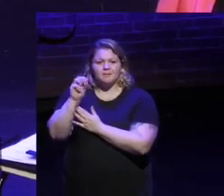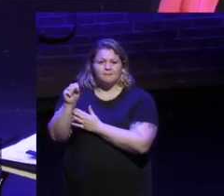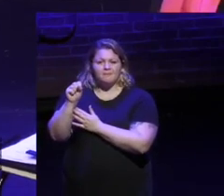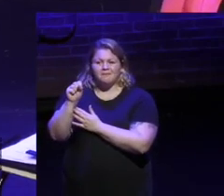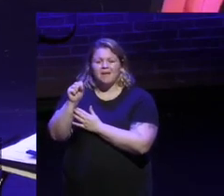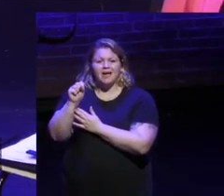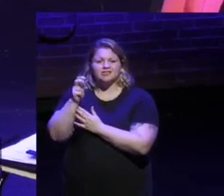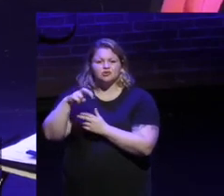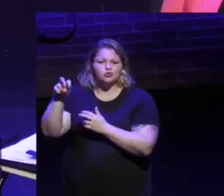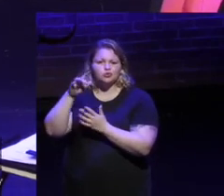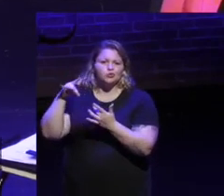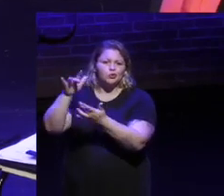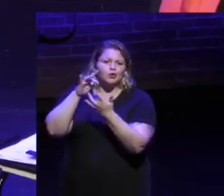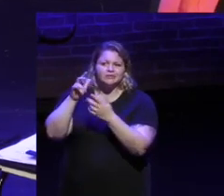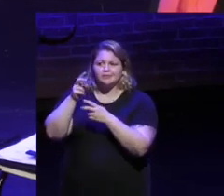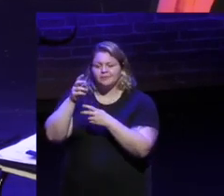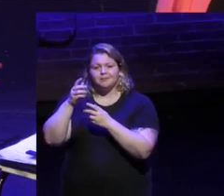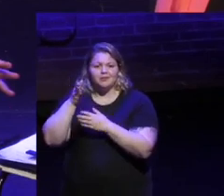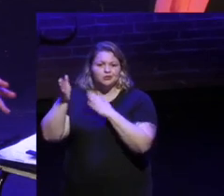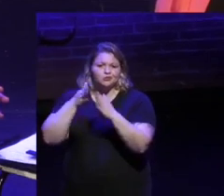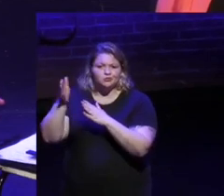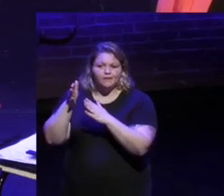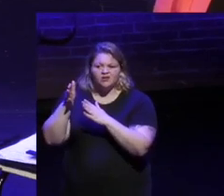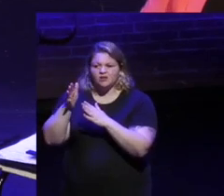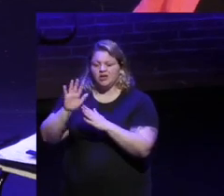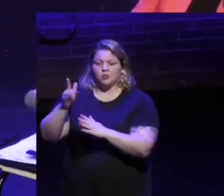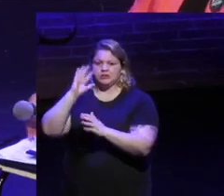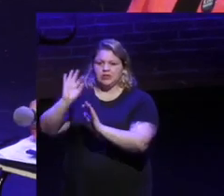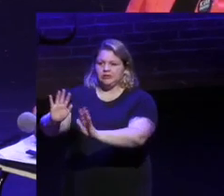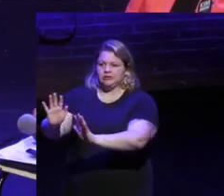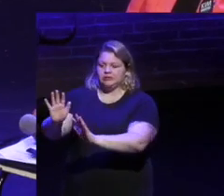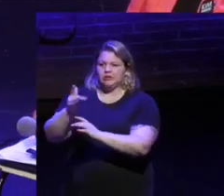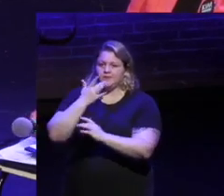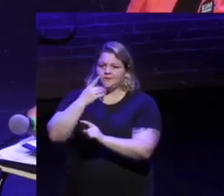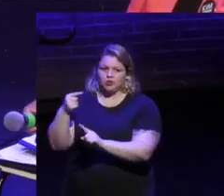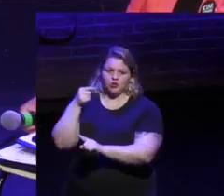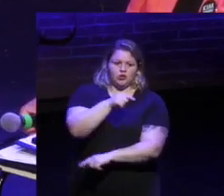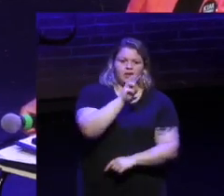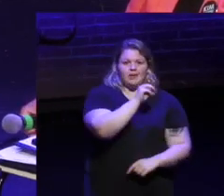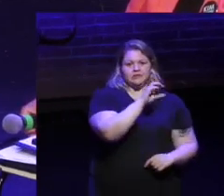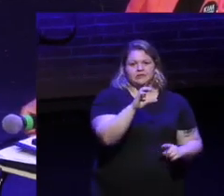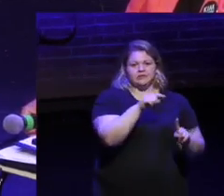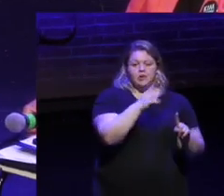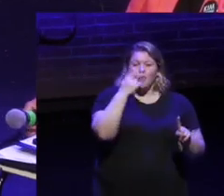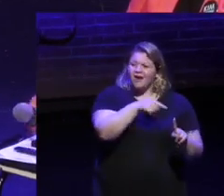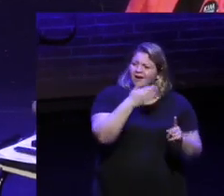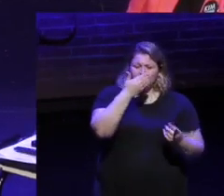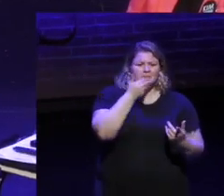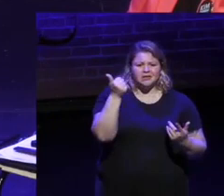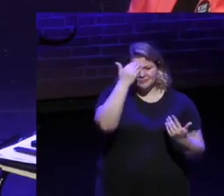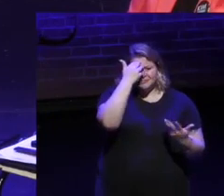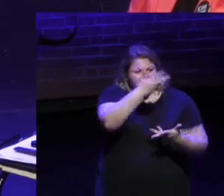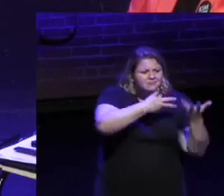We helped lead the effort to rewrite that so it went through the Mass Cultural Council, because the MCC knows the communities the best, knows